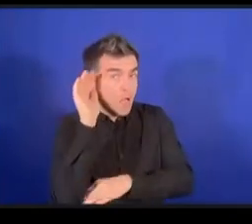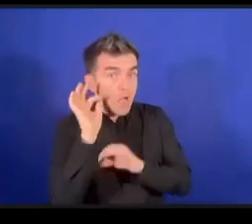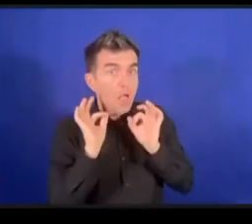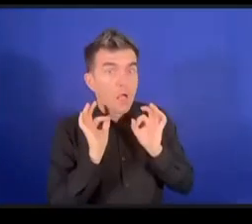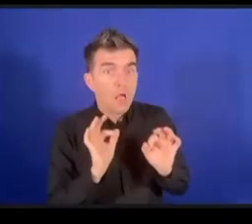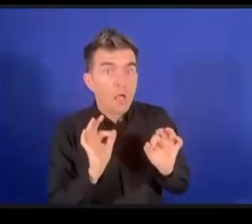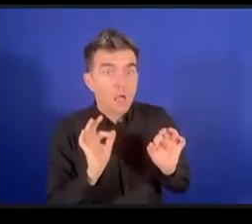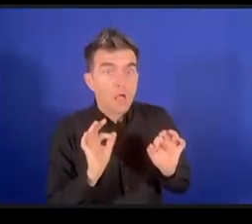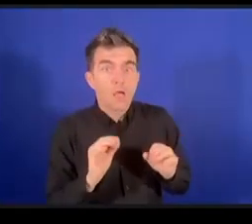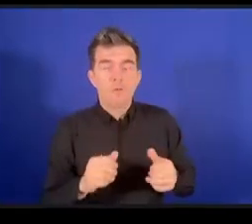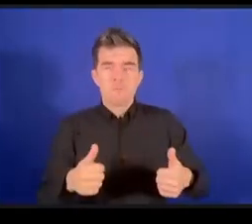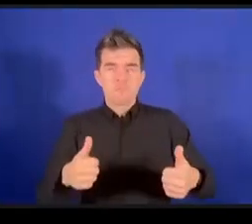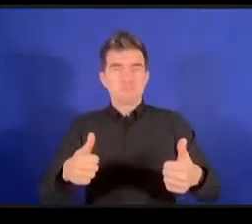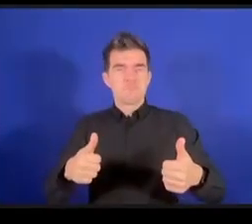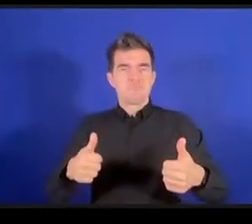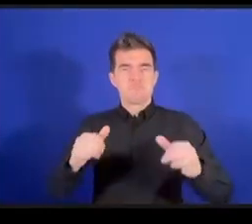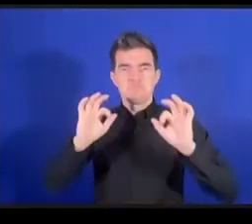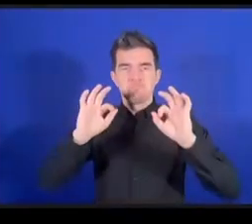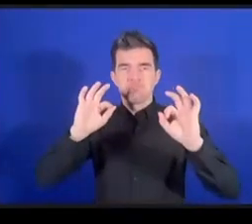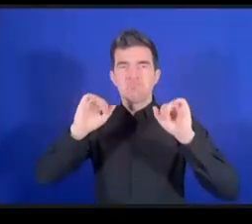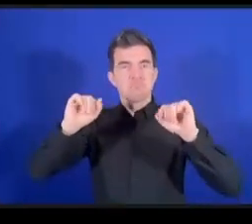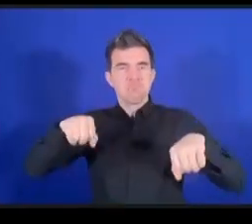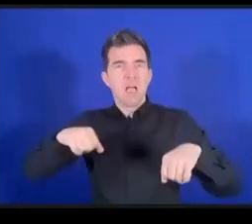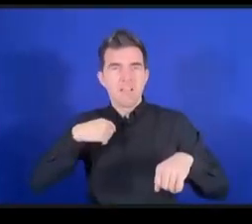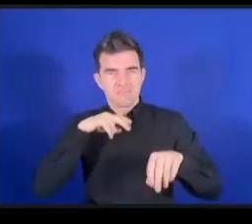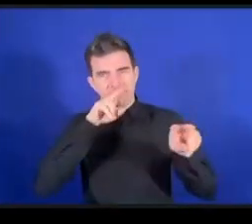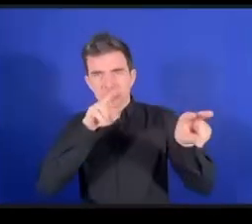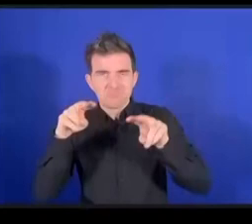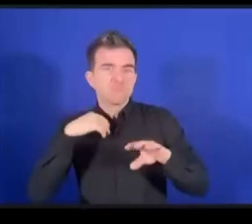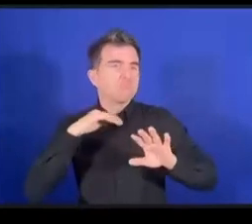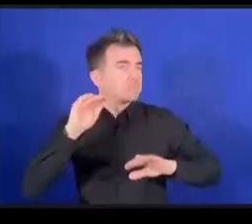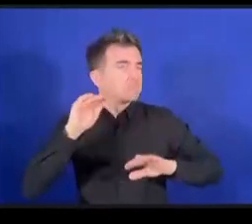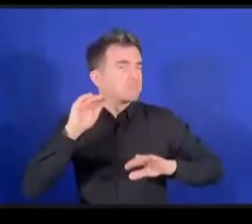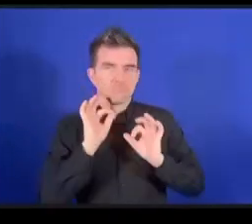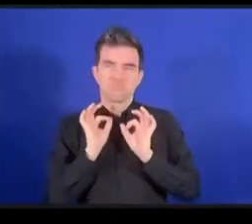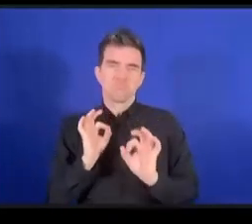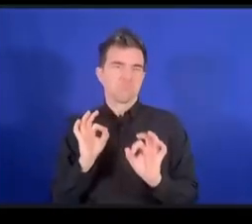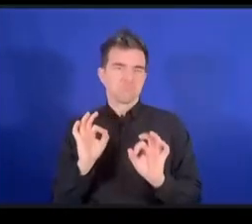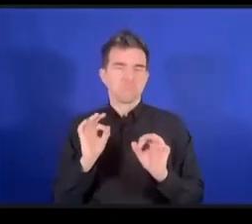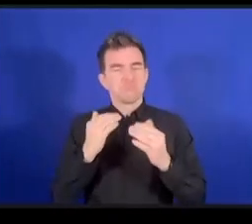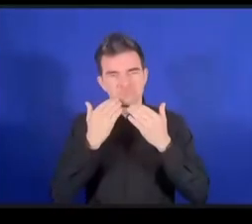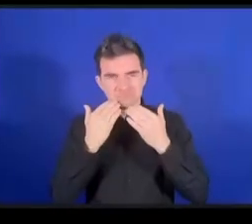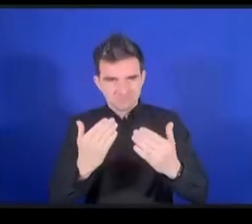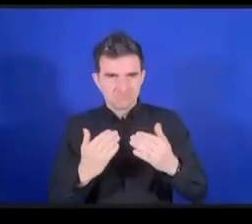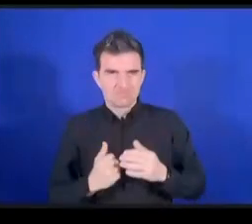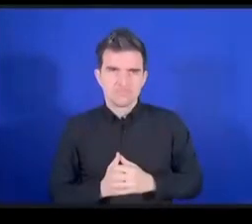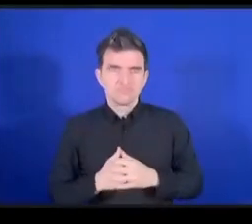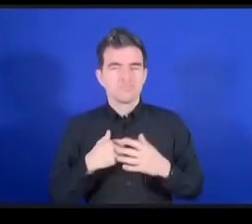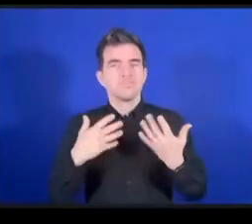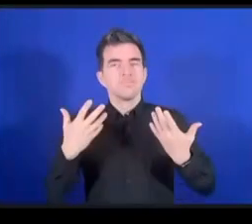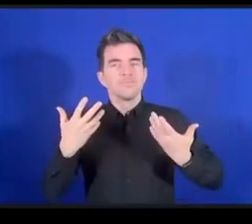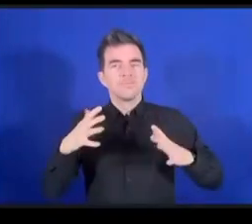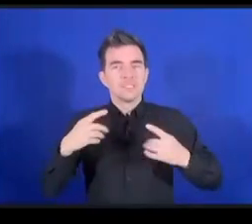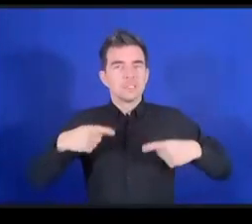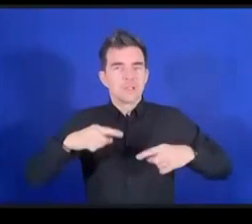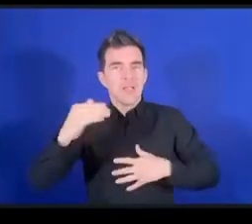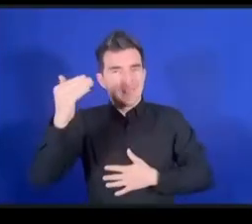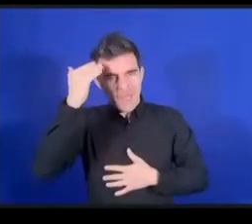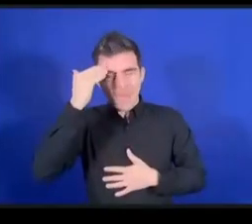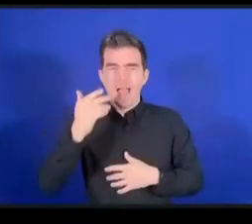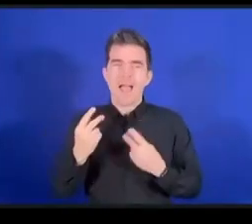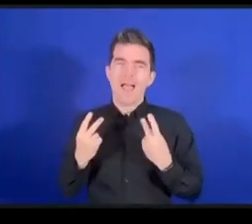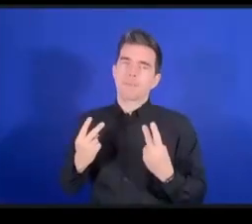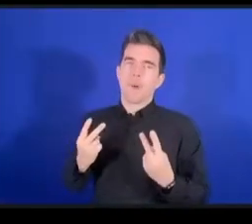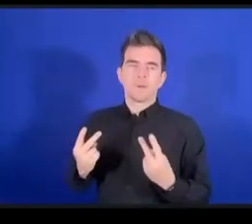you. So we have heard already on the importance of openness, and openness is also a very important core value of the